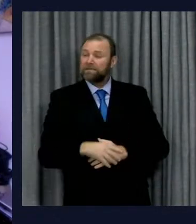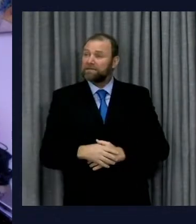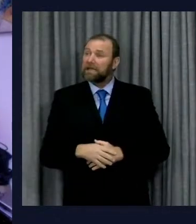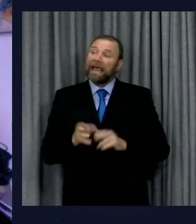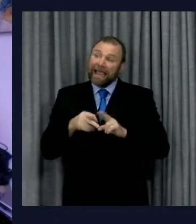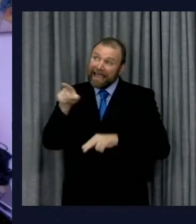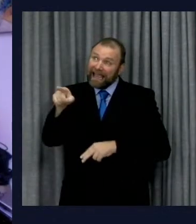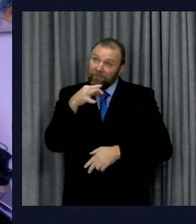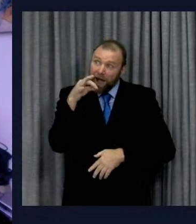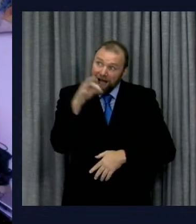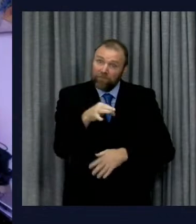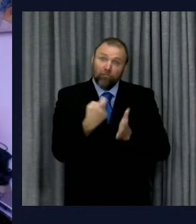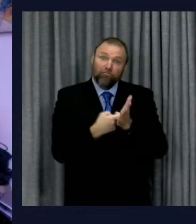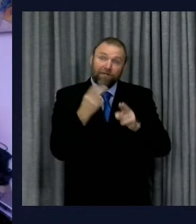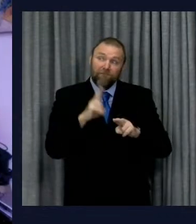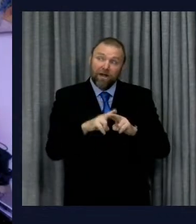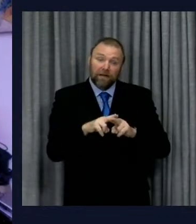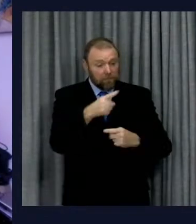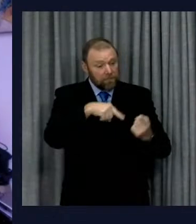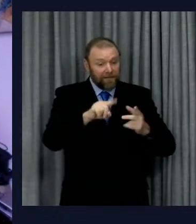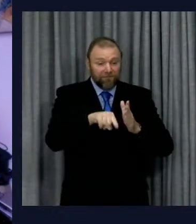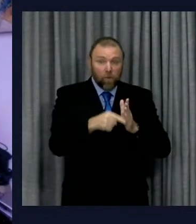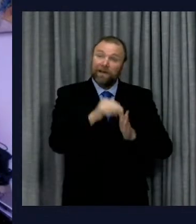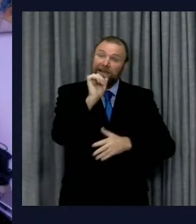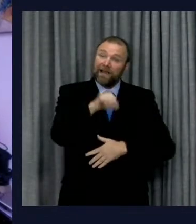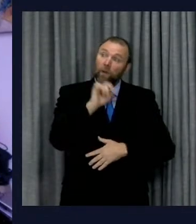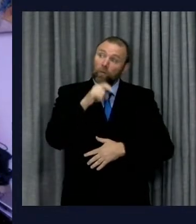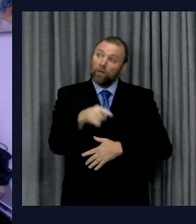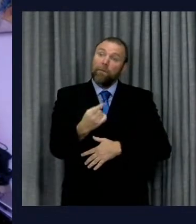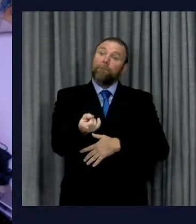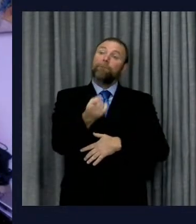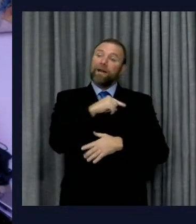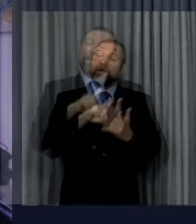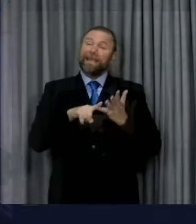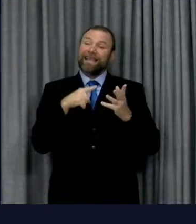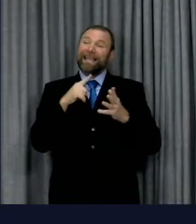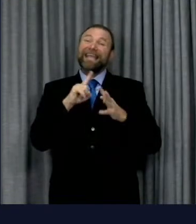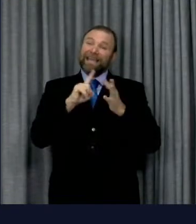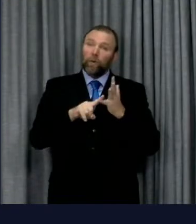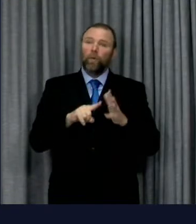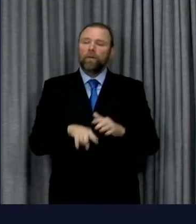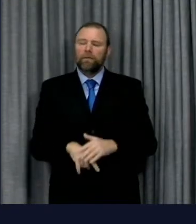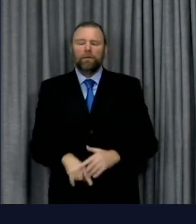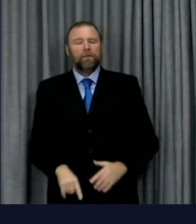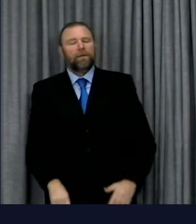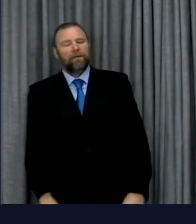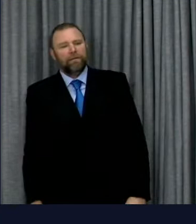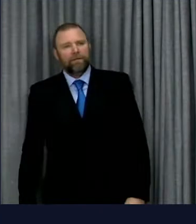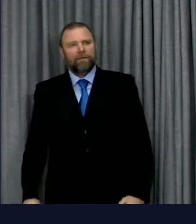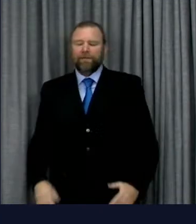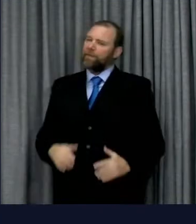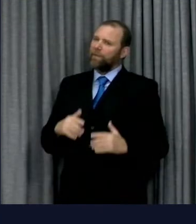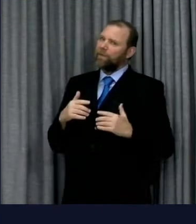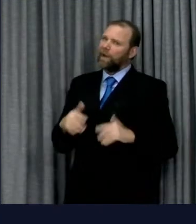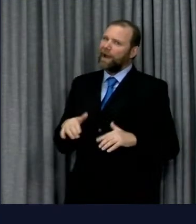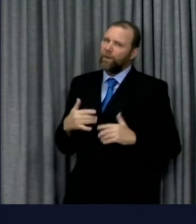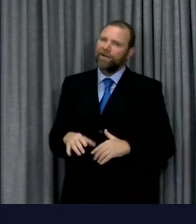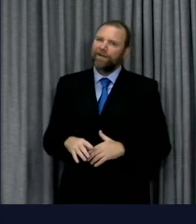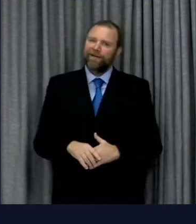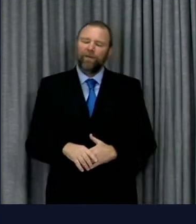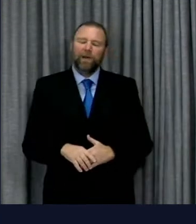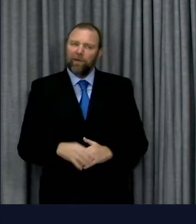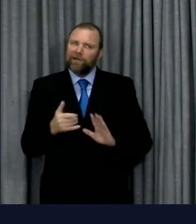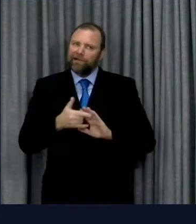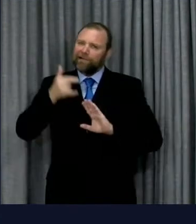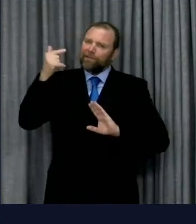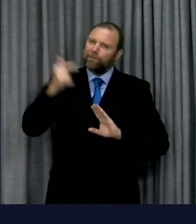was yes, would you take Wales back into the EU? Oh, wow. Well, these are very profound questions,